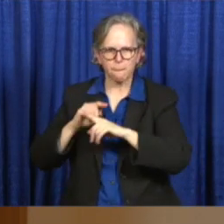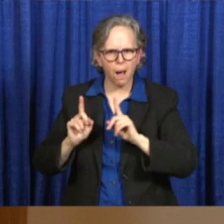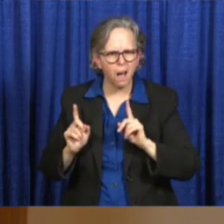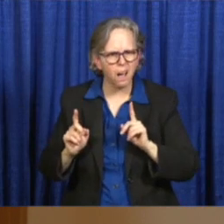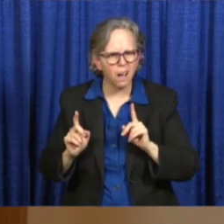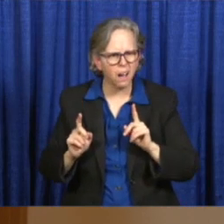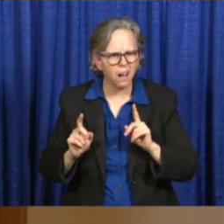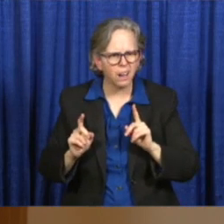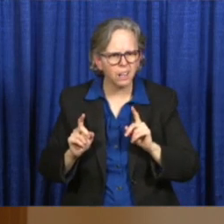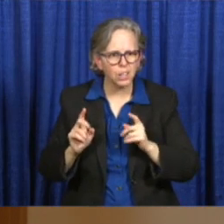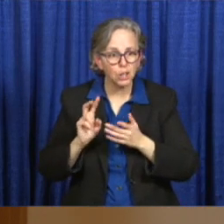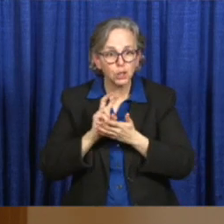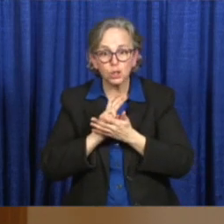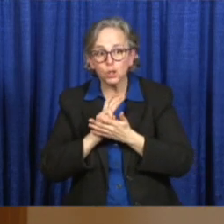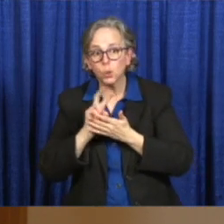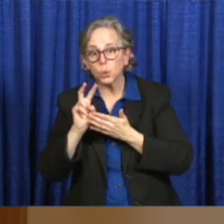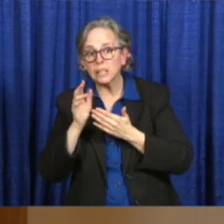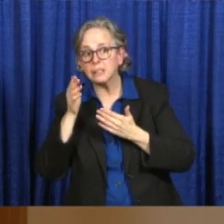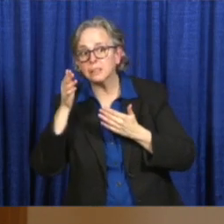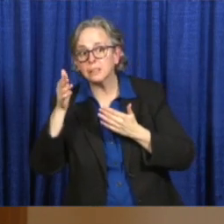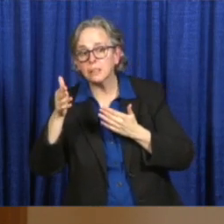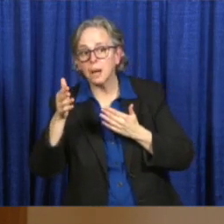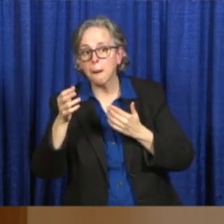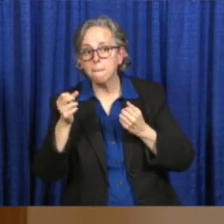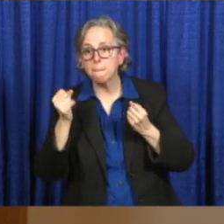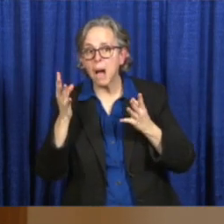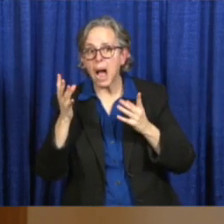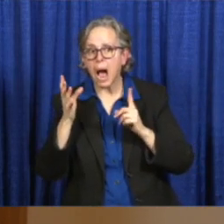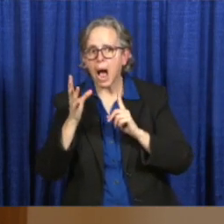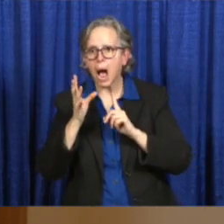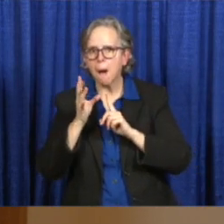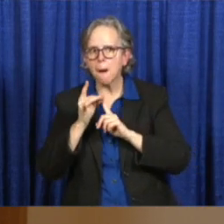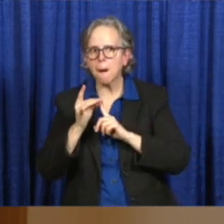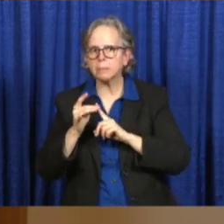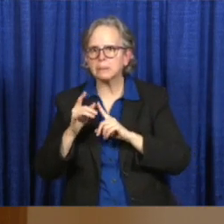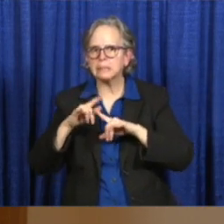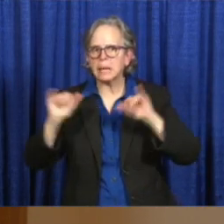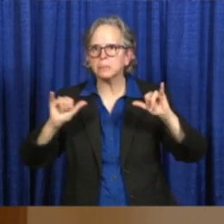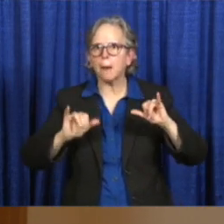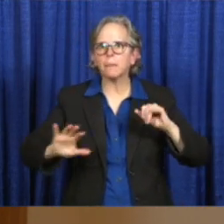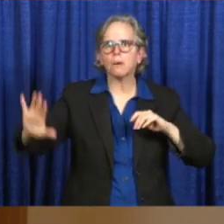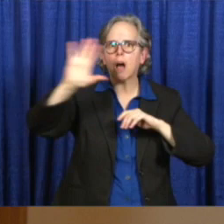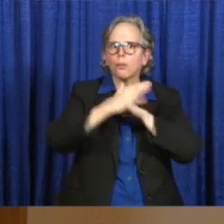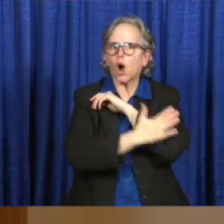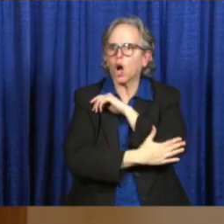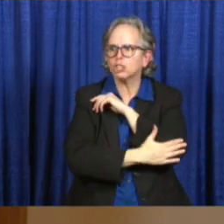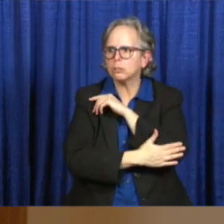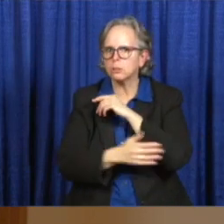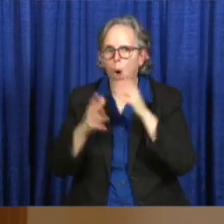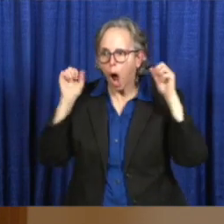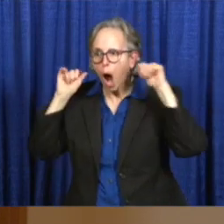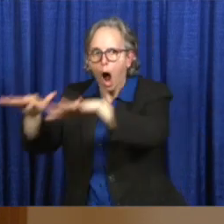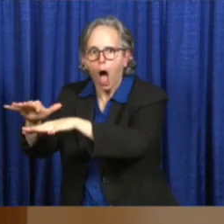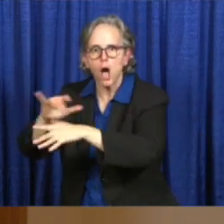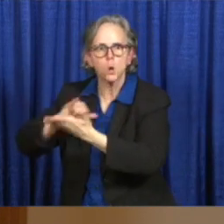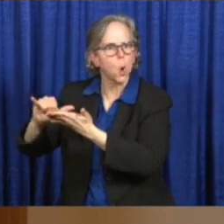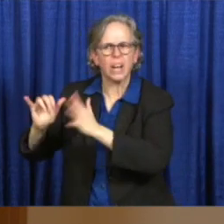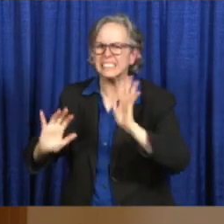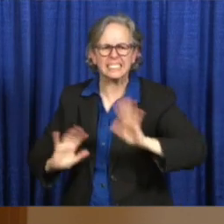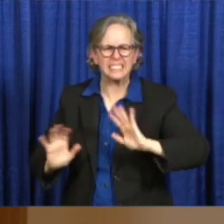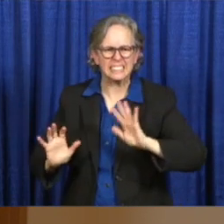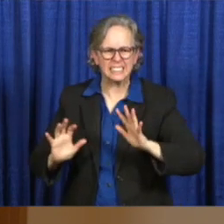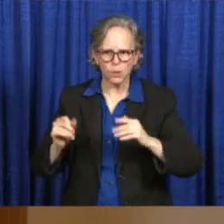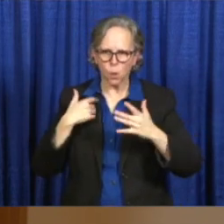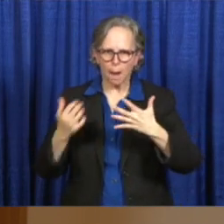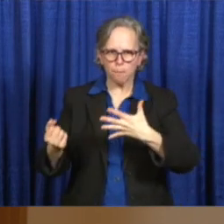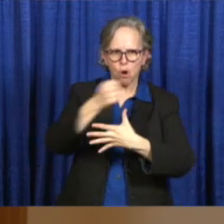time. And there needs to be a combination strategy of prioritizing hotspots as they exist. But